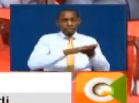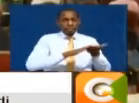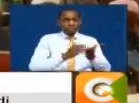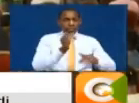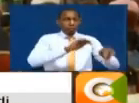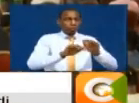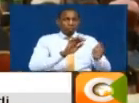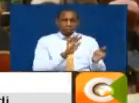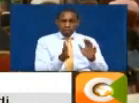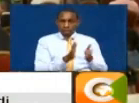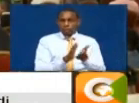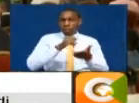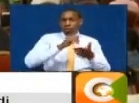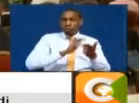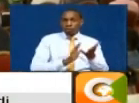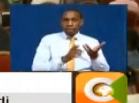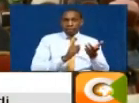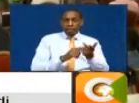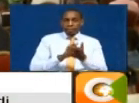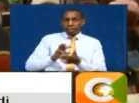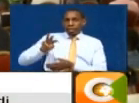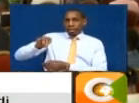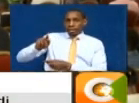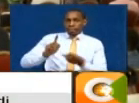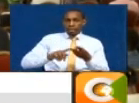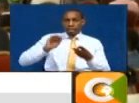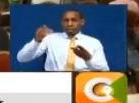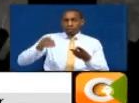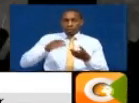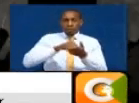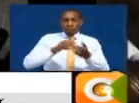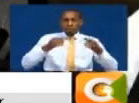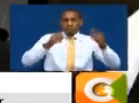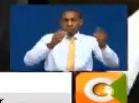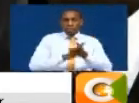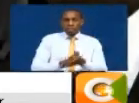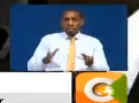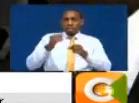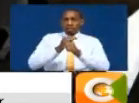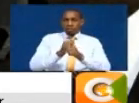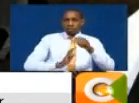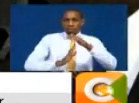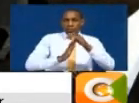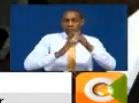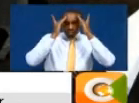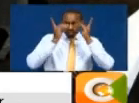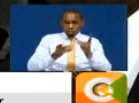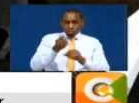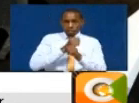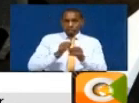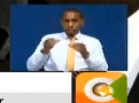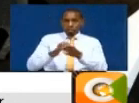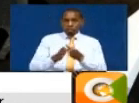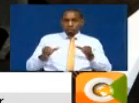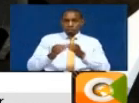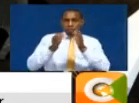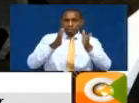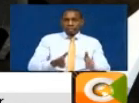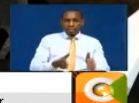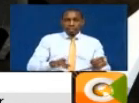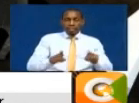on their contribution, including the number of parliamentary and county seats garnered. The coalition's highest decision making organ, the party leaders